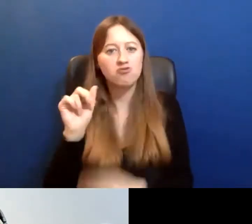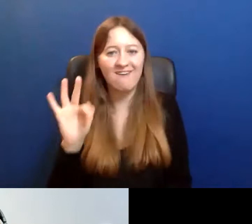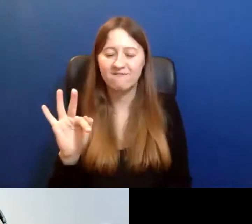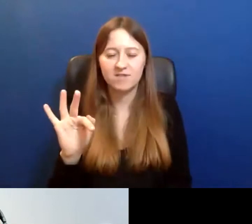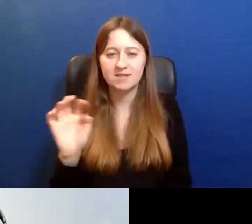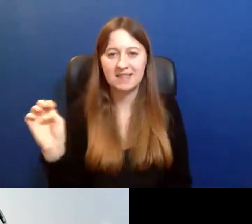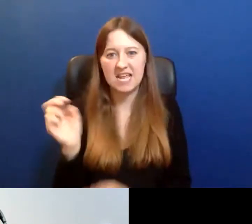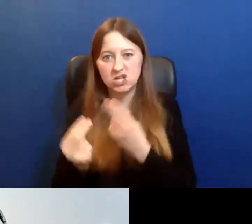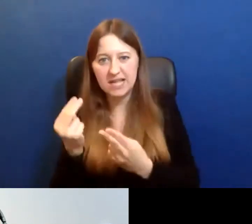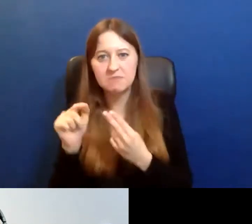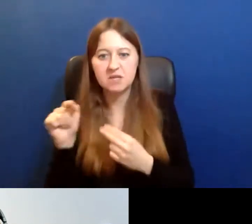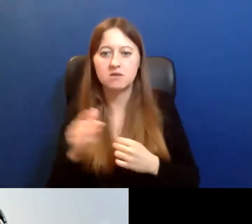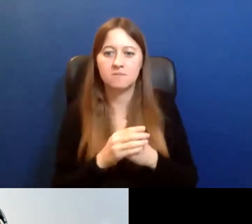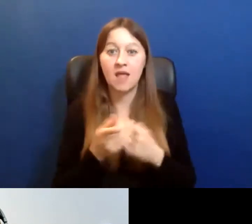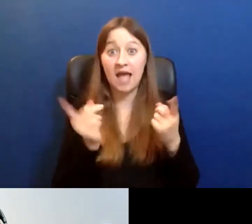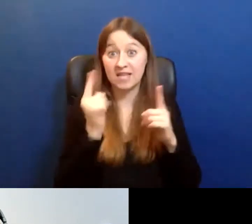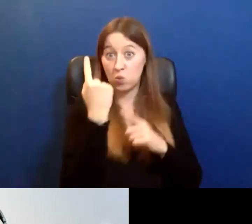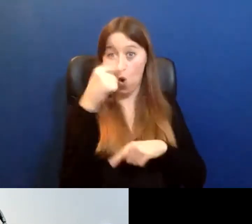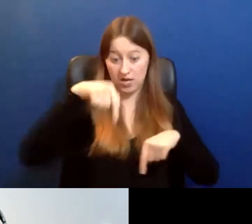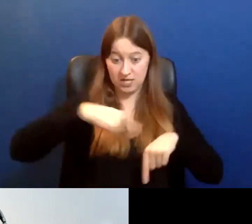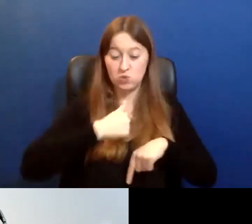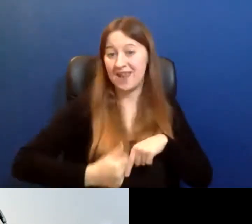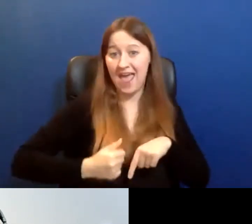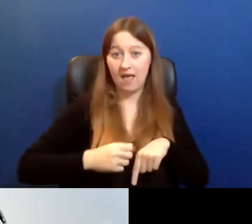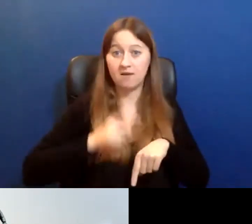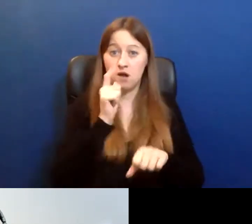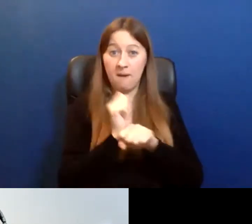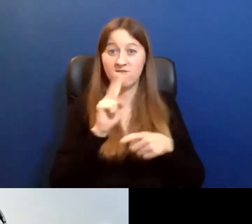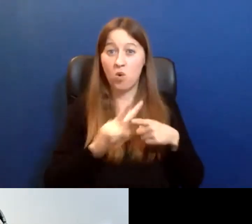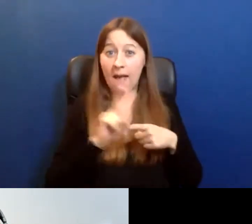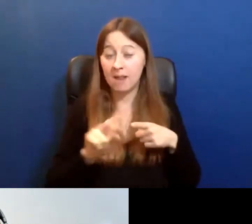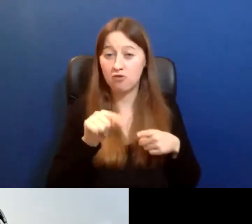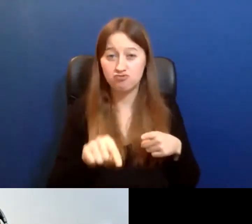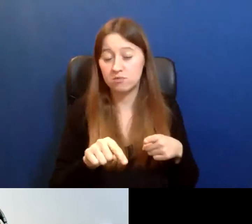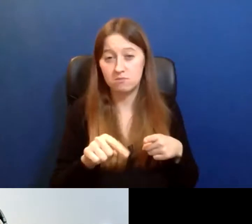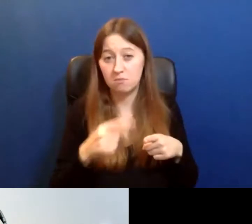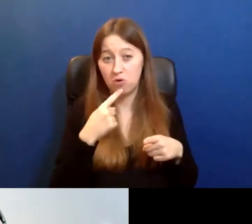did one today, and it was on vocabulary, and you just couldn't